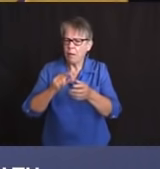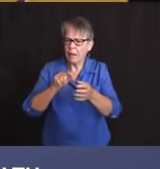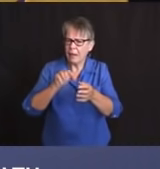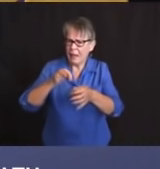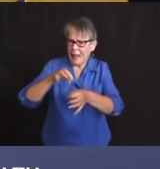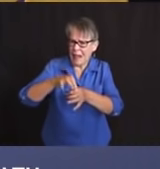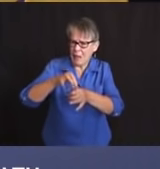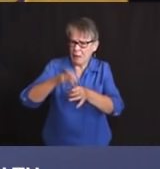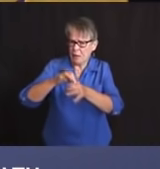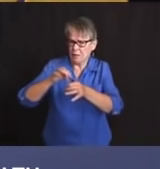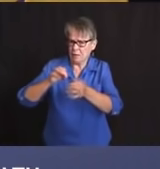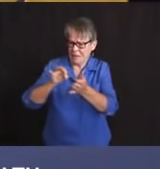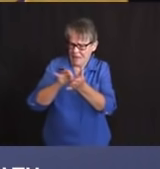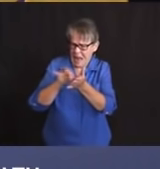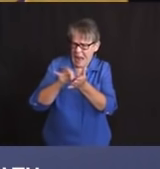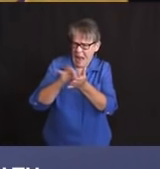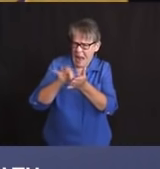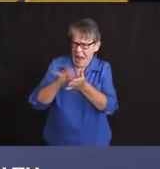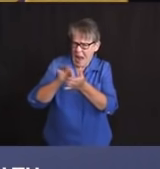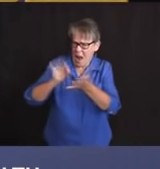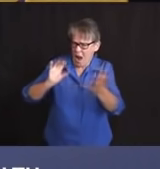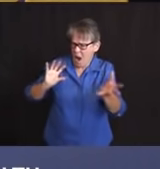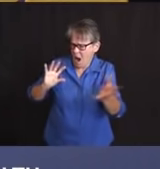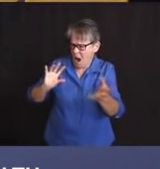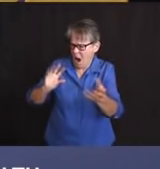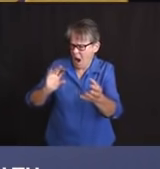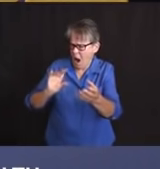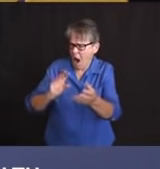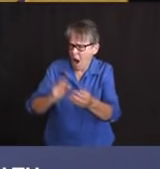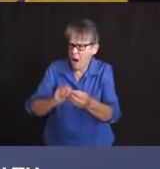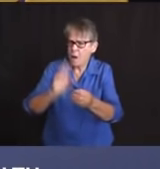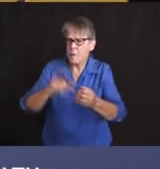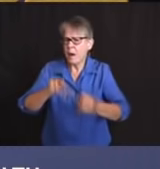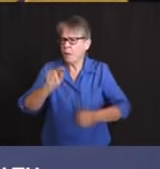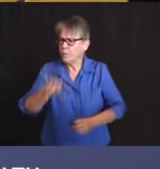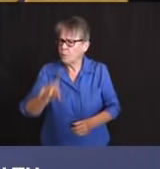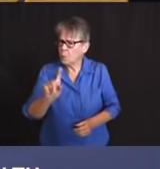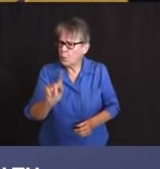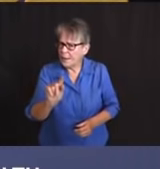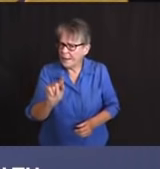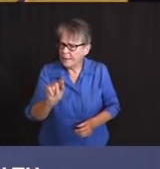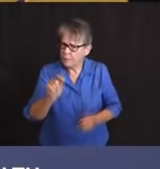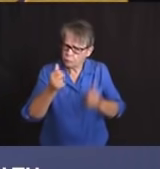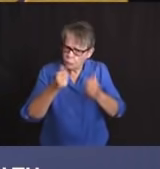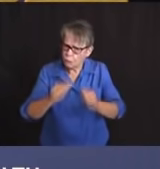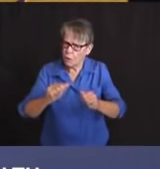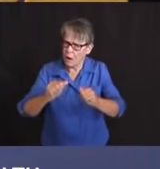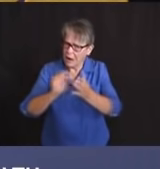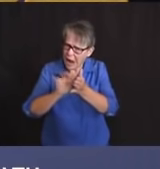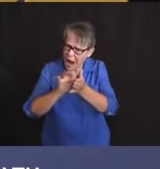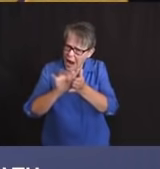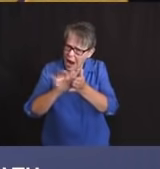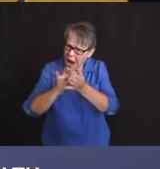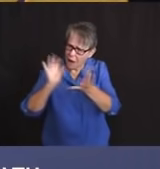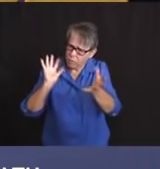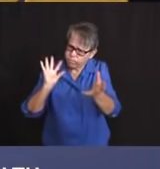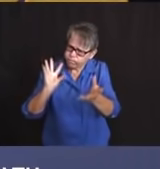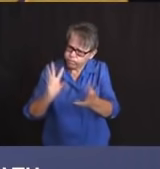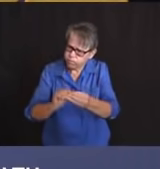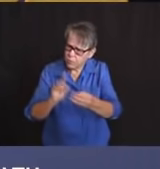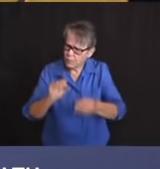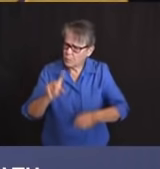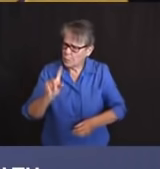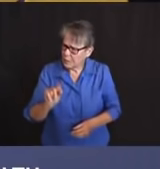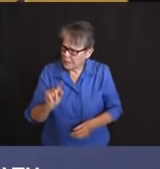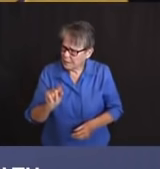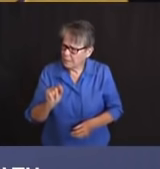count votes 10 days before actual election day, with that in mind. I think the